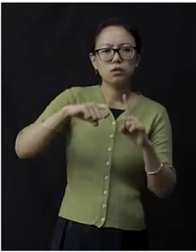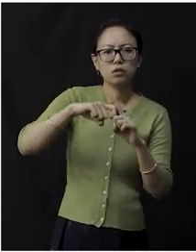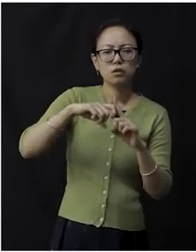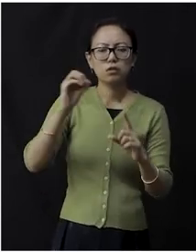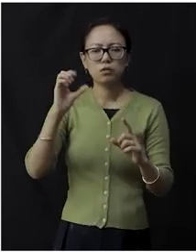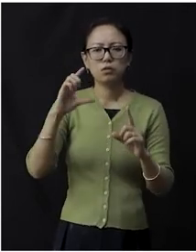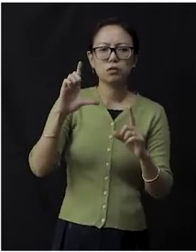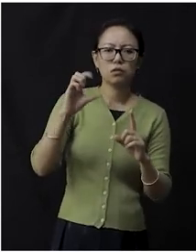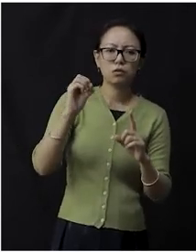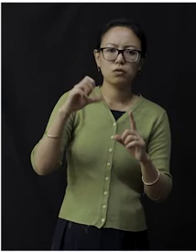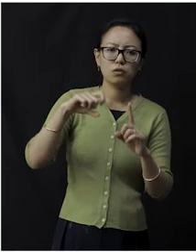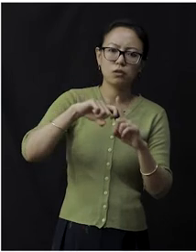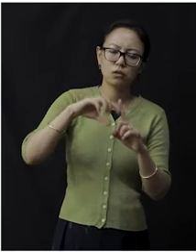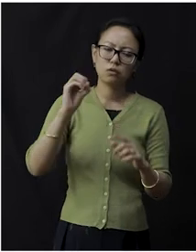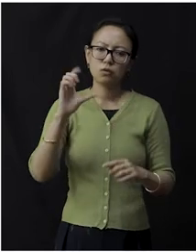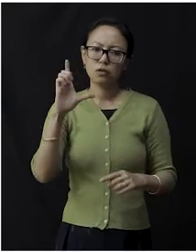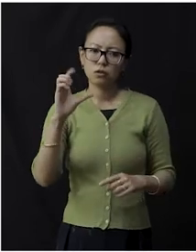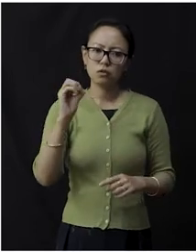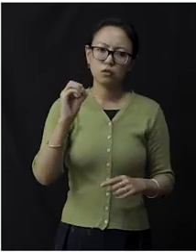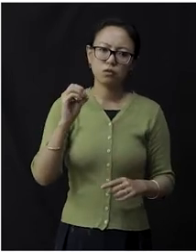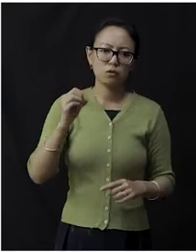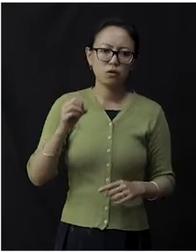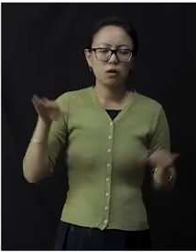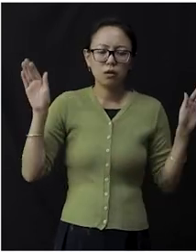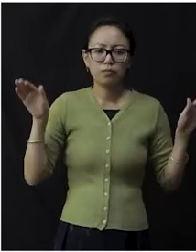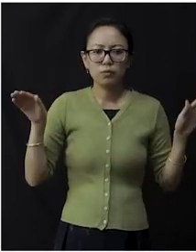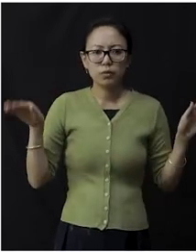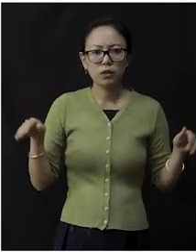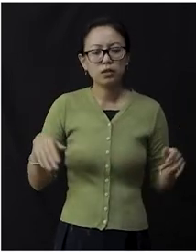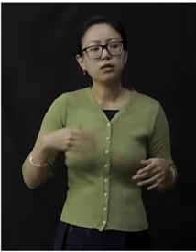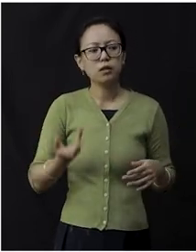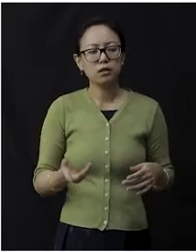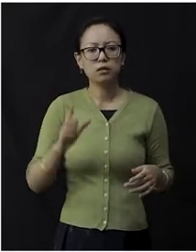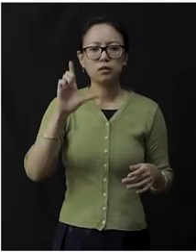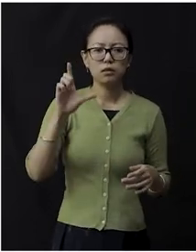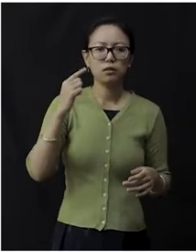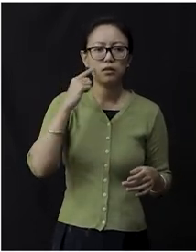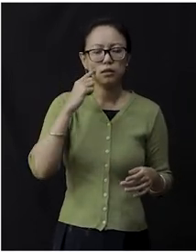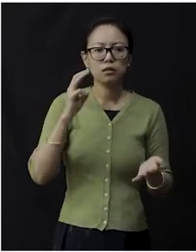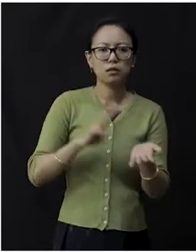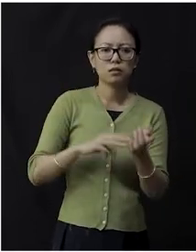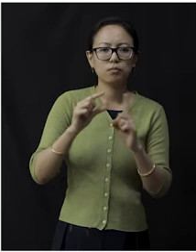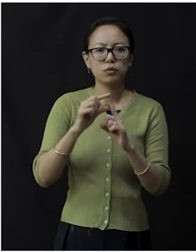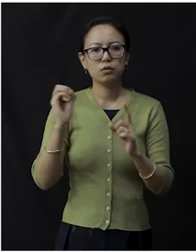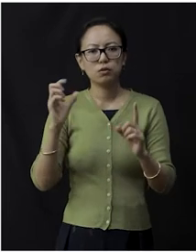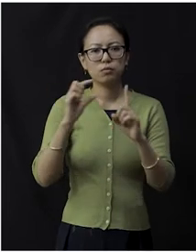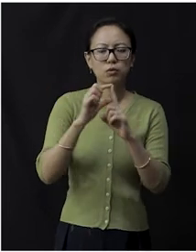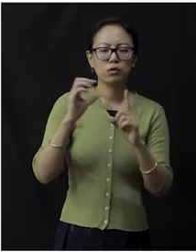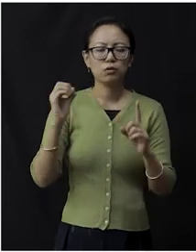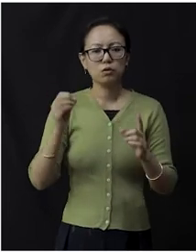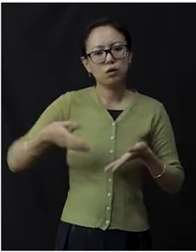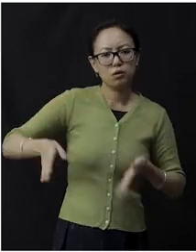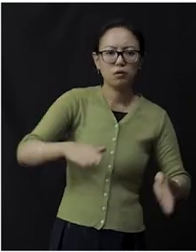Limpopo River. So, you must find out the other things that are famous in Nagaland and tell us all about to me,